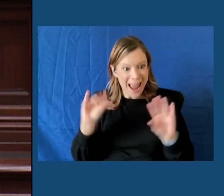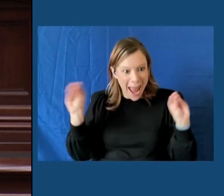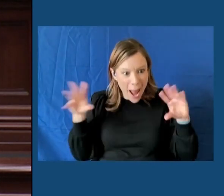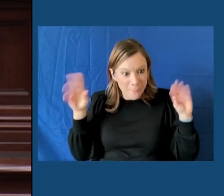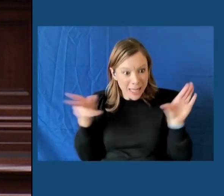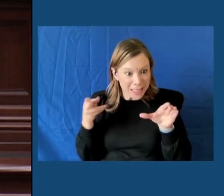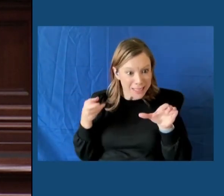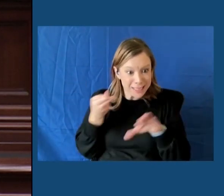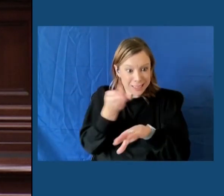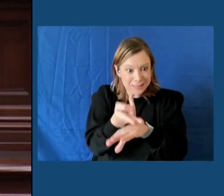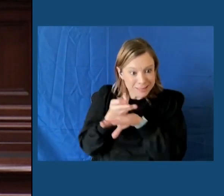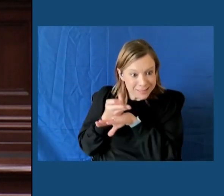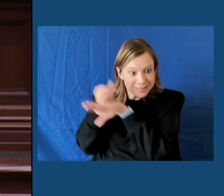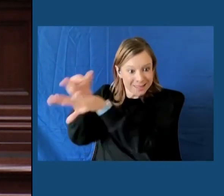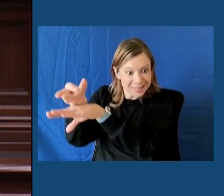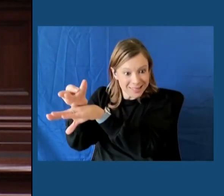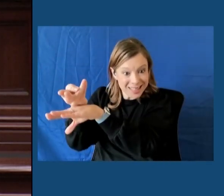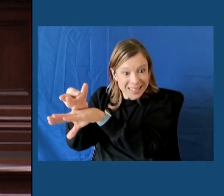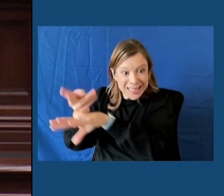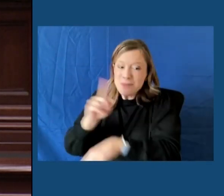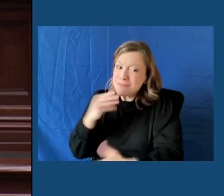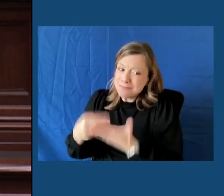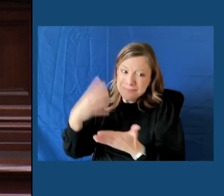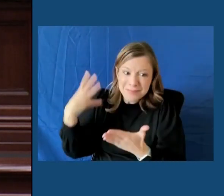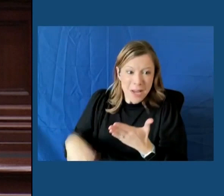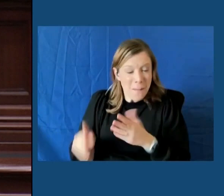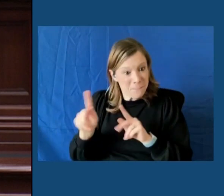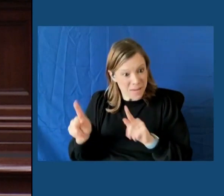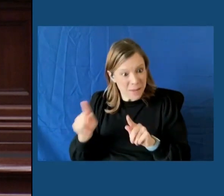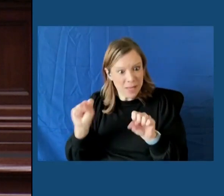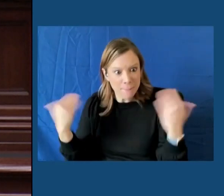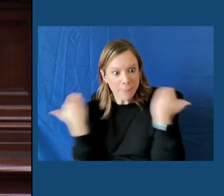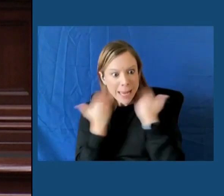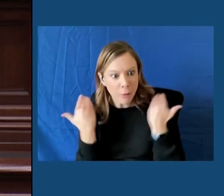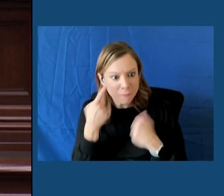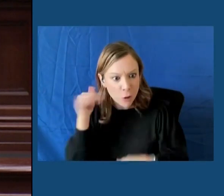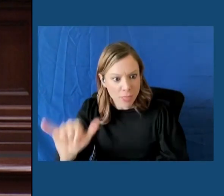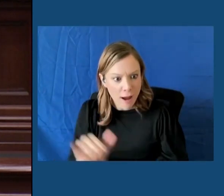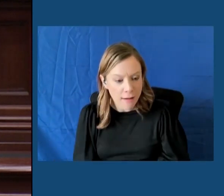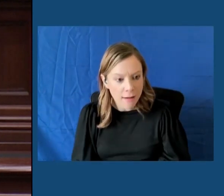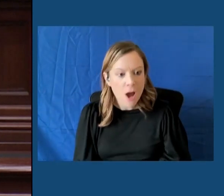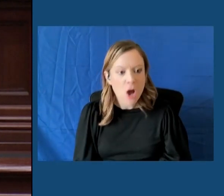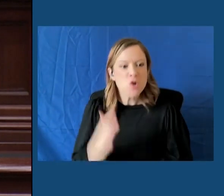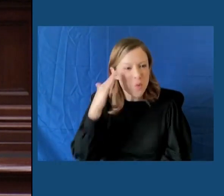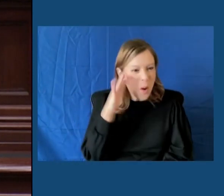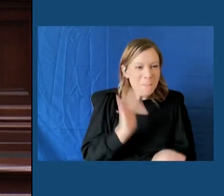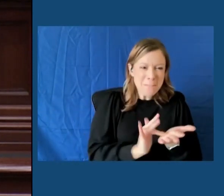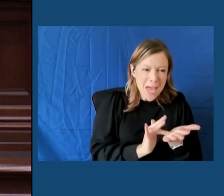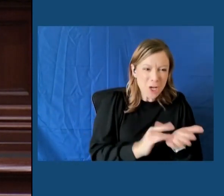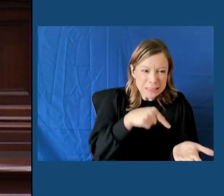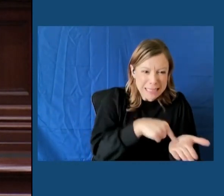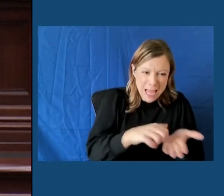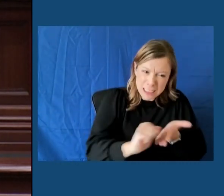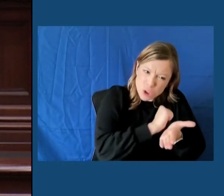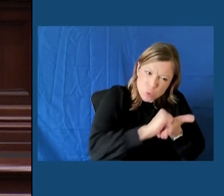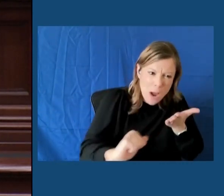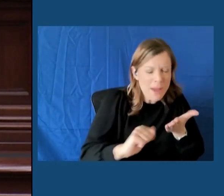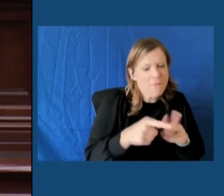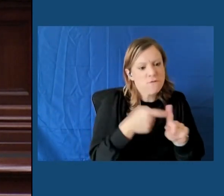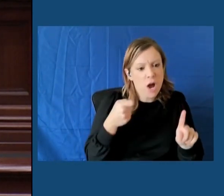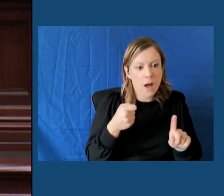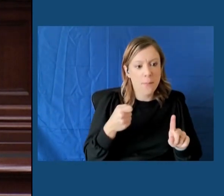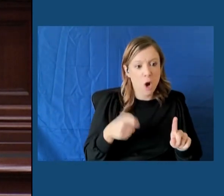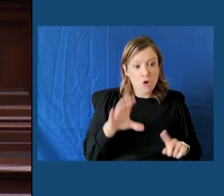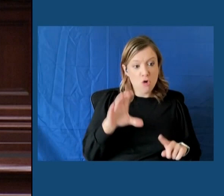already signed some of your bills, and thank you. Scrubbing medical debt from credit reports, banning providers from garnishing wages, and now what we're going to do